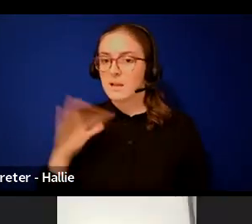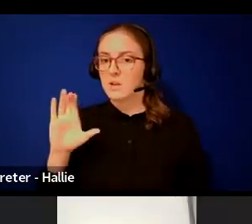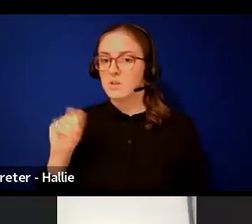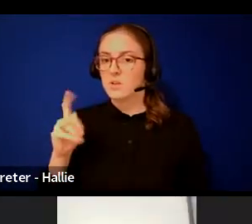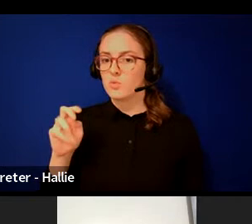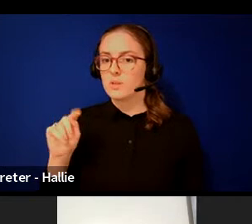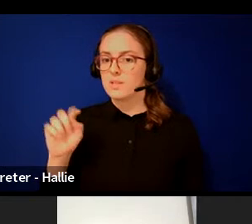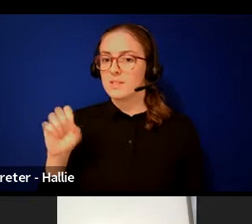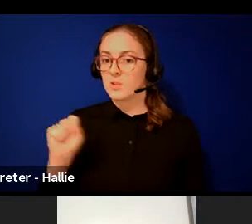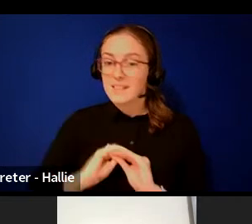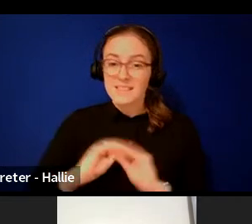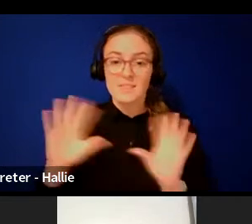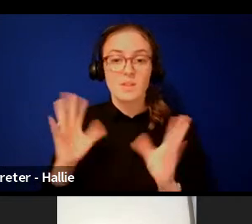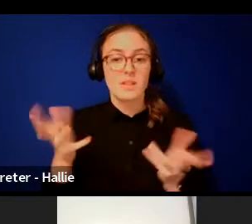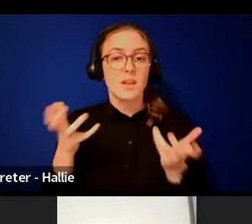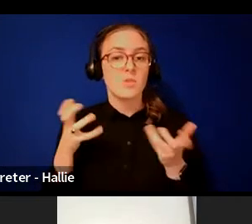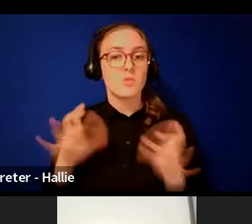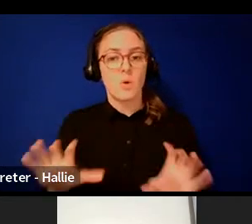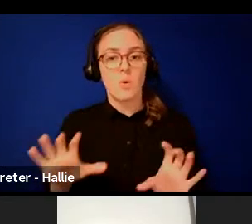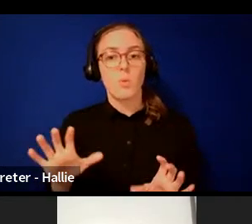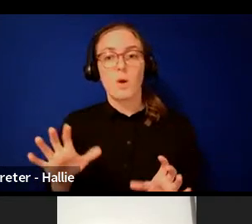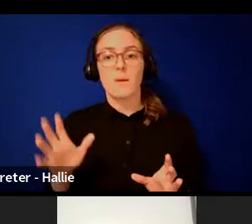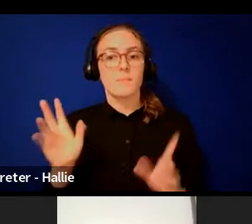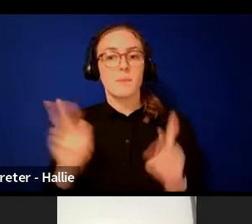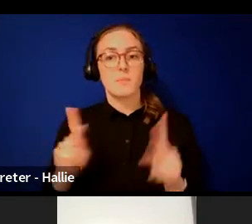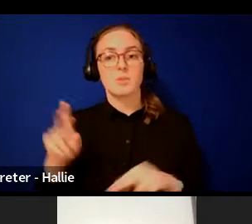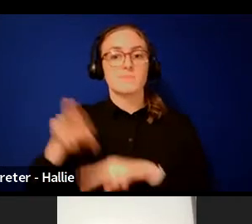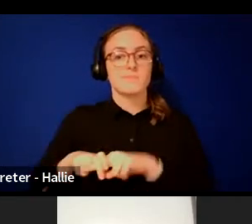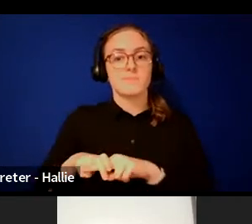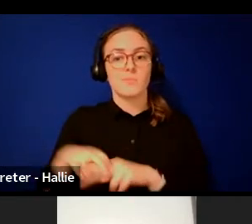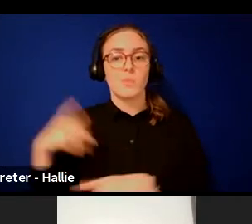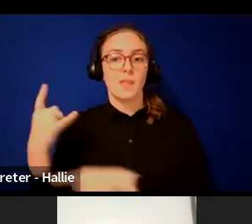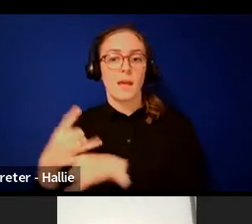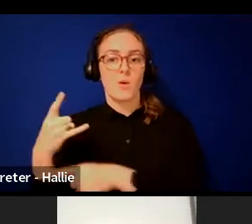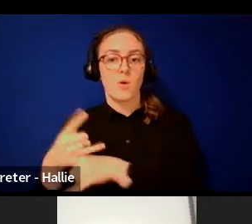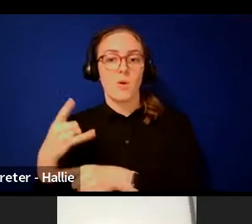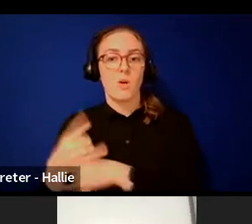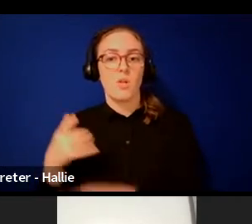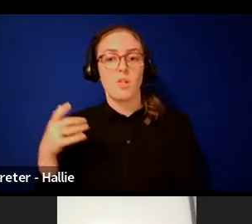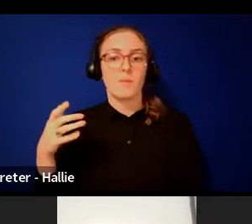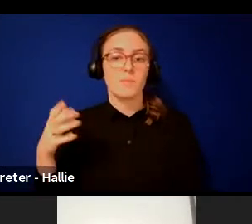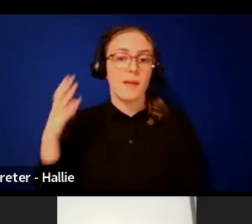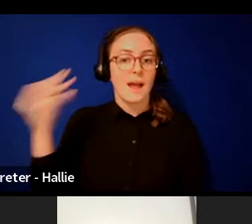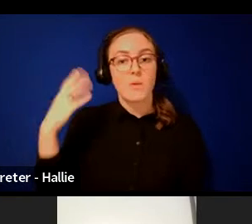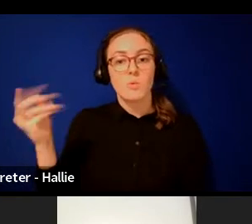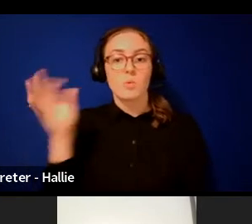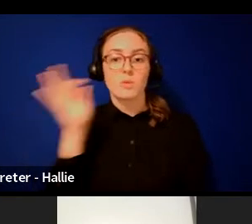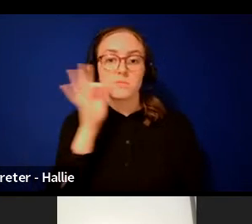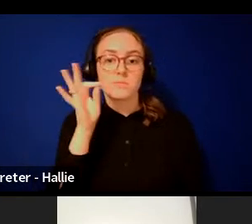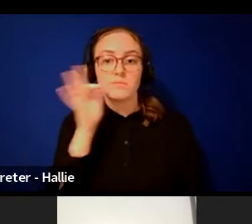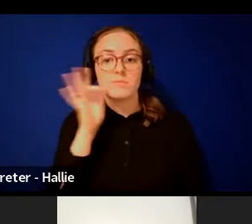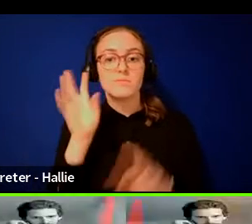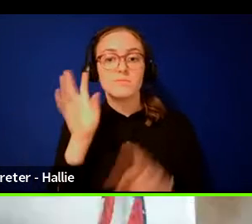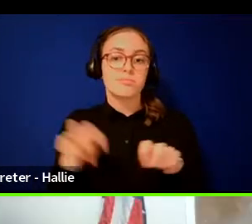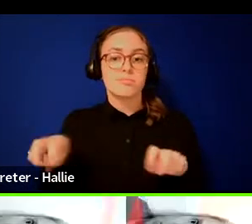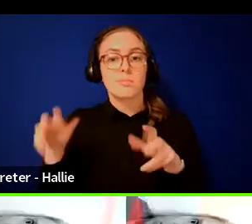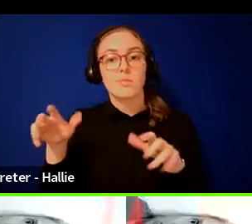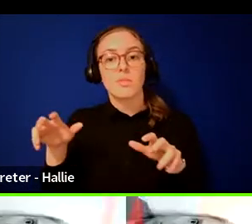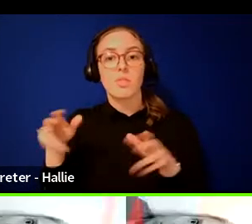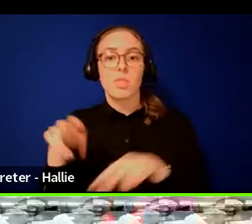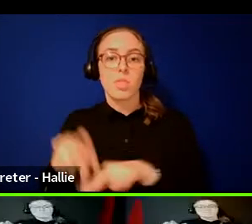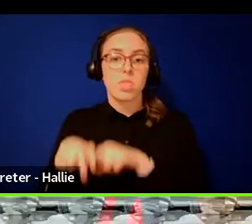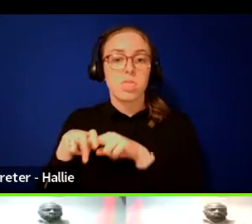to sit with their alcoholic beverages, their outdoor marijuana use, or any other